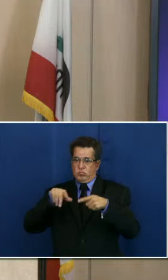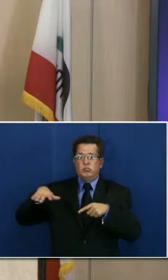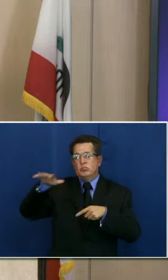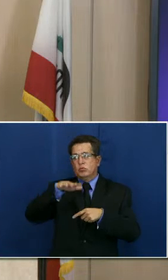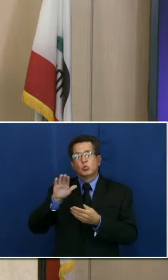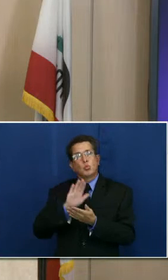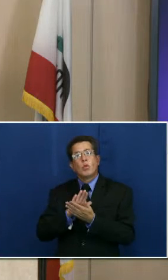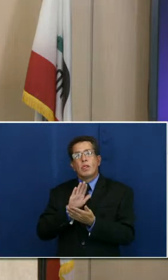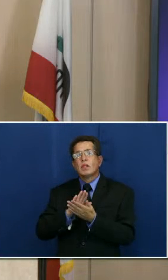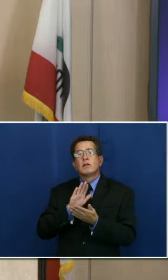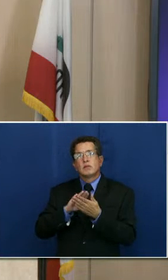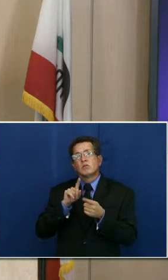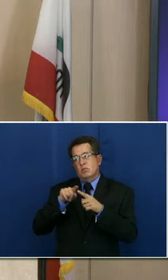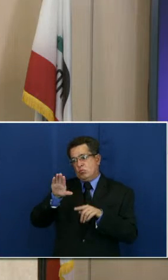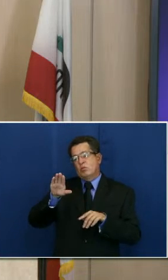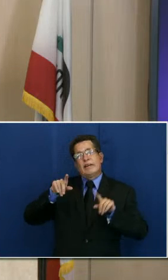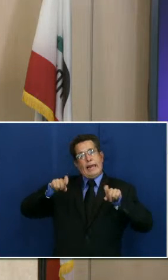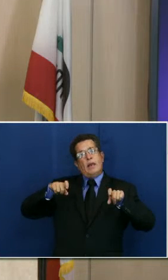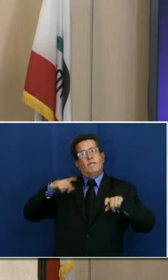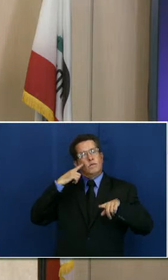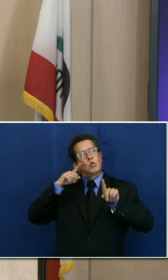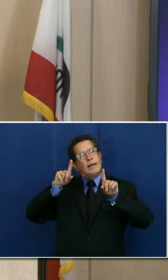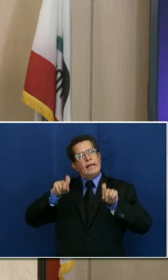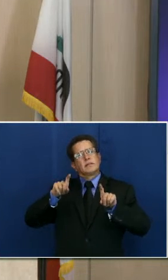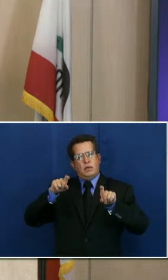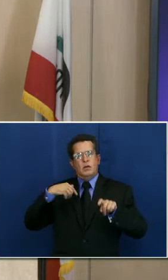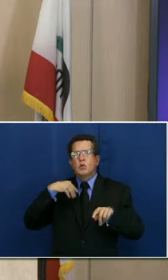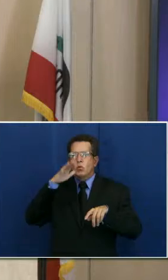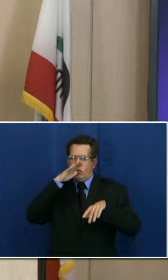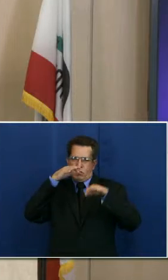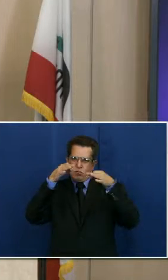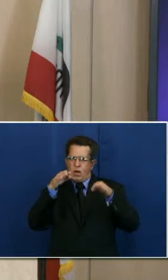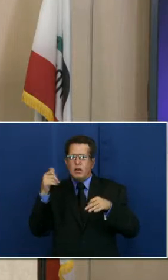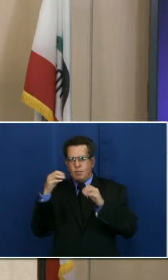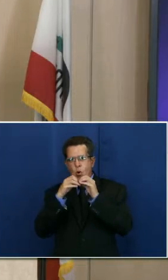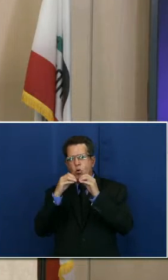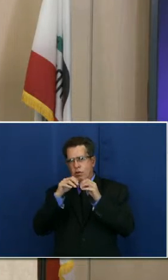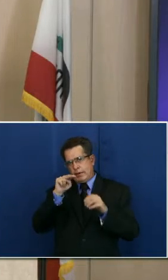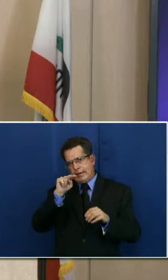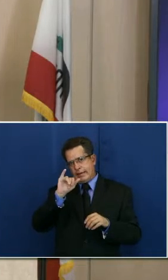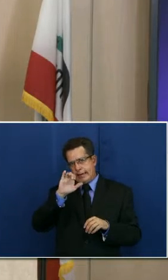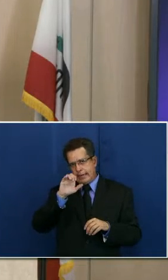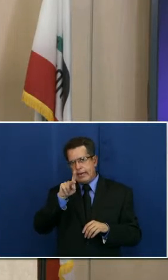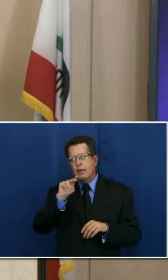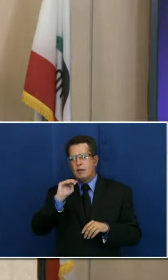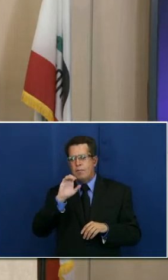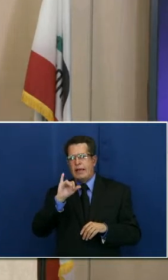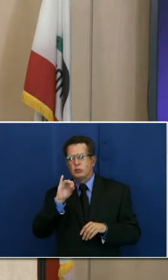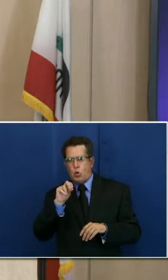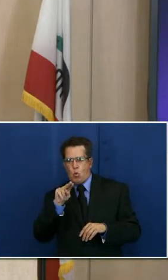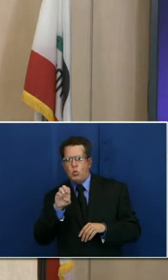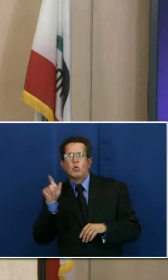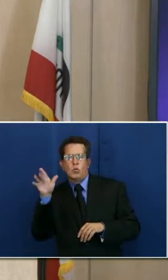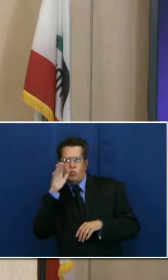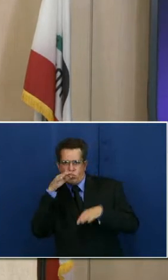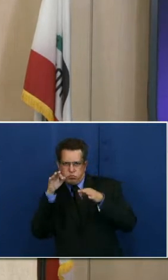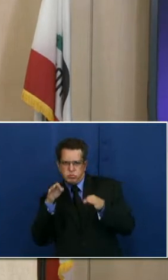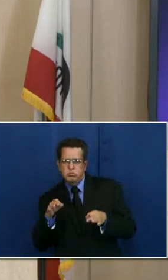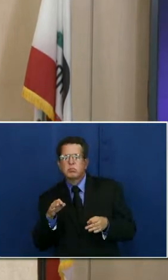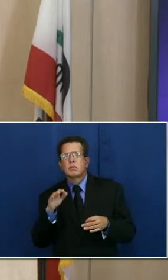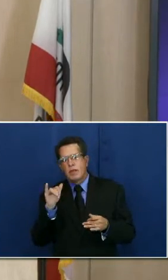parents who would choose to send their kids back. To give a little bit more information on that, we're going to hear first from Nick Mascione and then from Dr. Paul Gotthold. Nick?